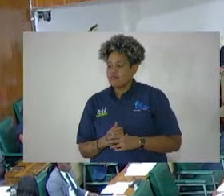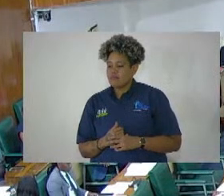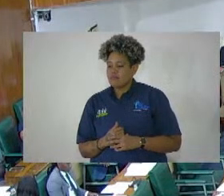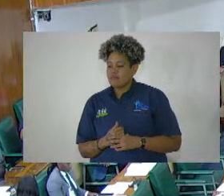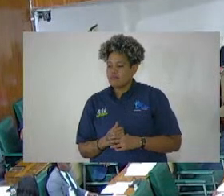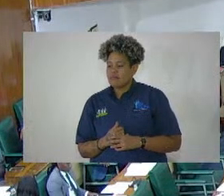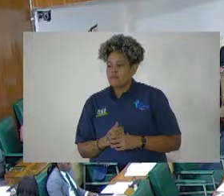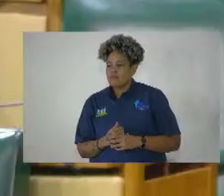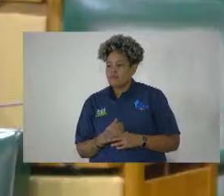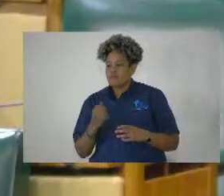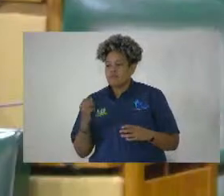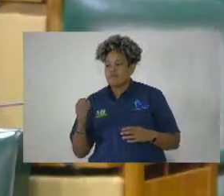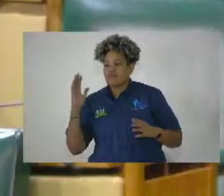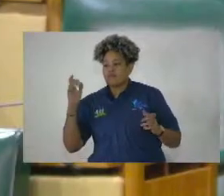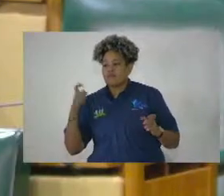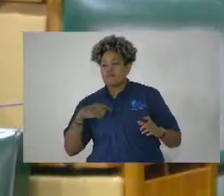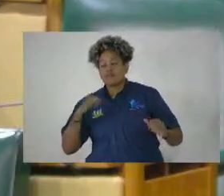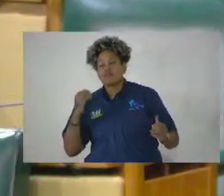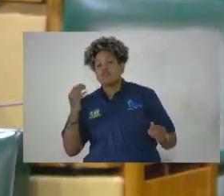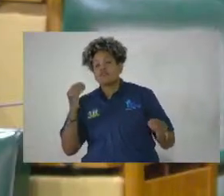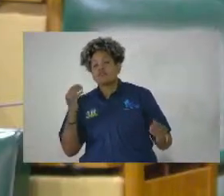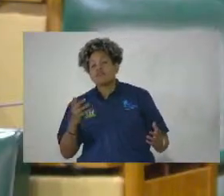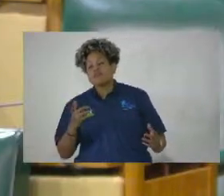So, Mr. Speaker, I was just